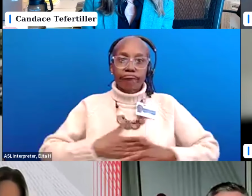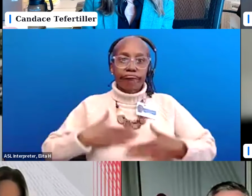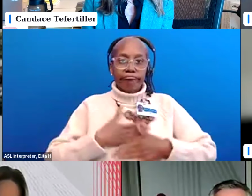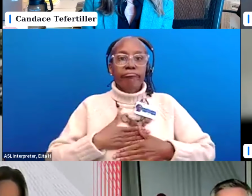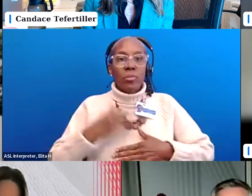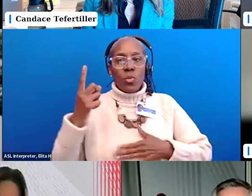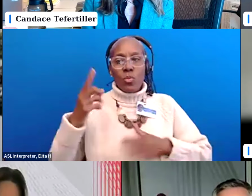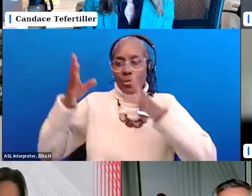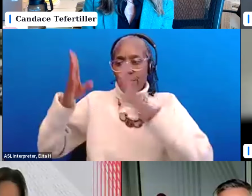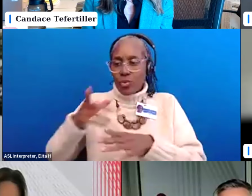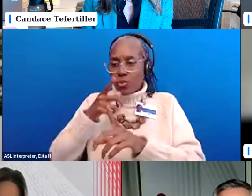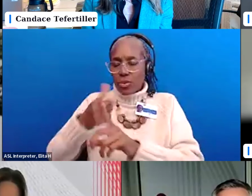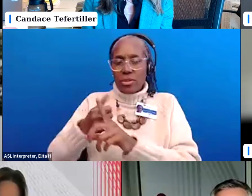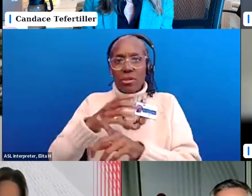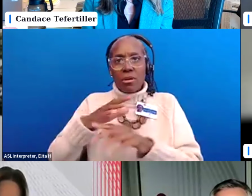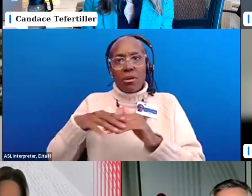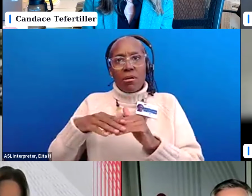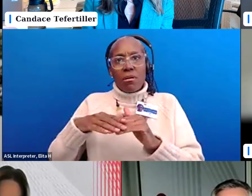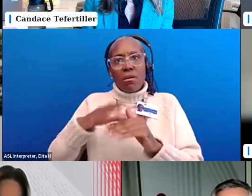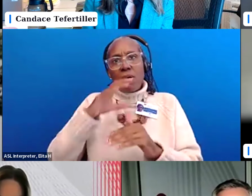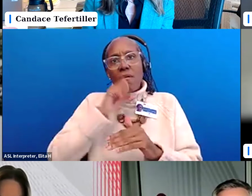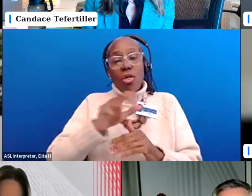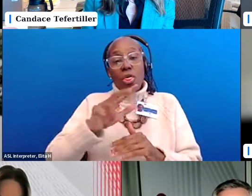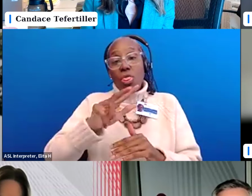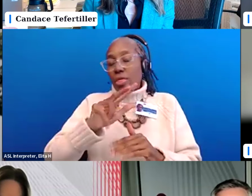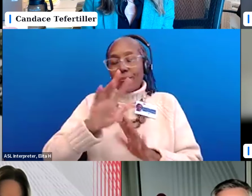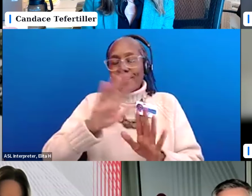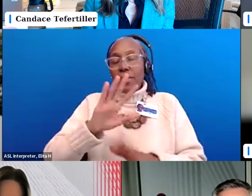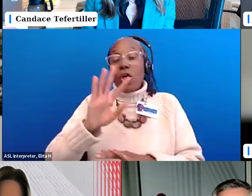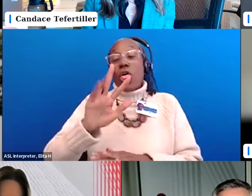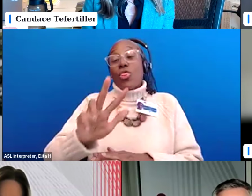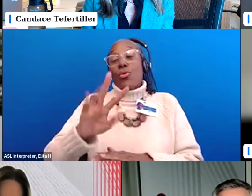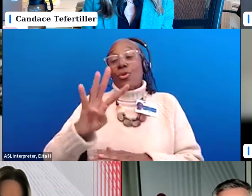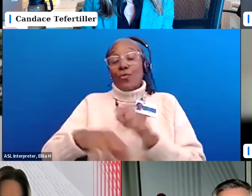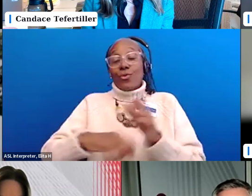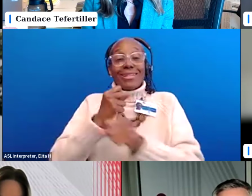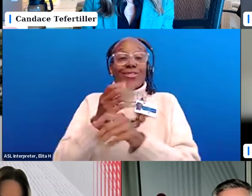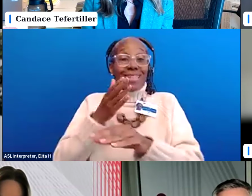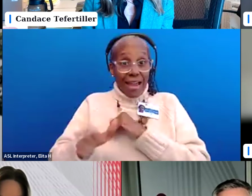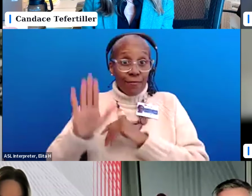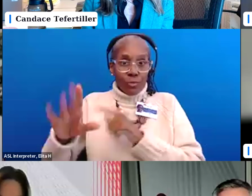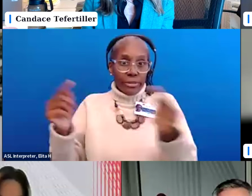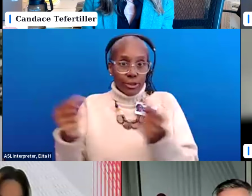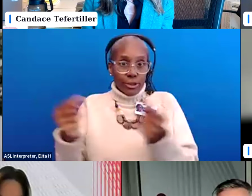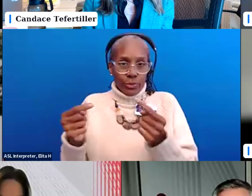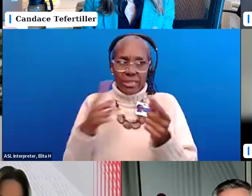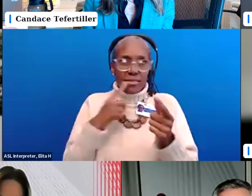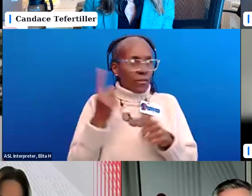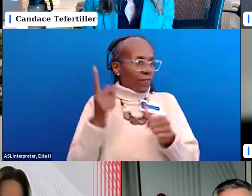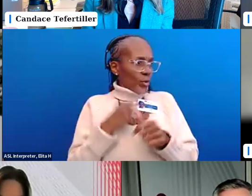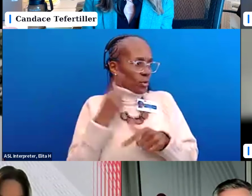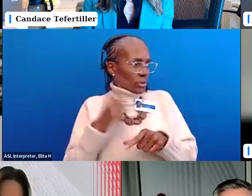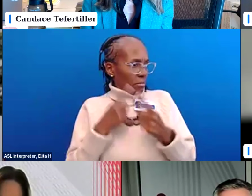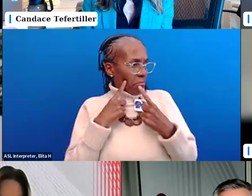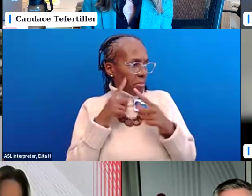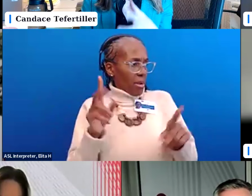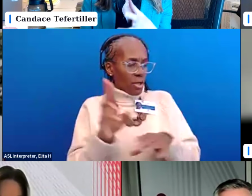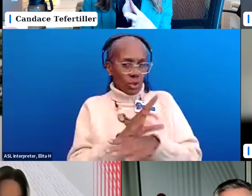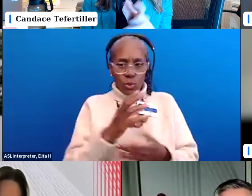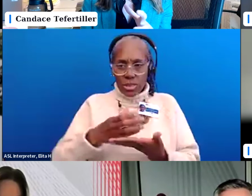one individual who was over 34 years post his injury reported that it was the first time since his injury that he could use a